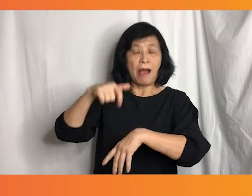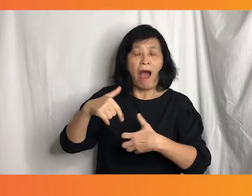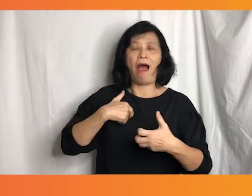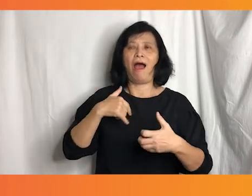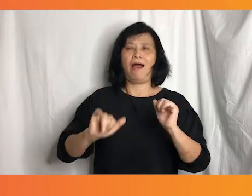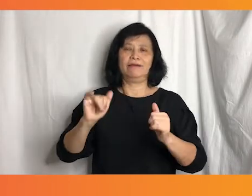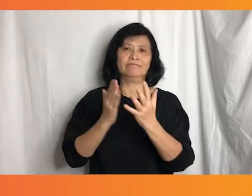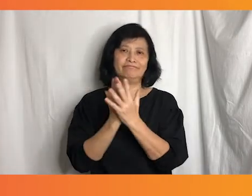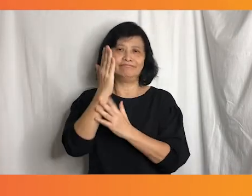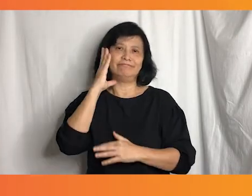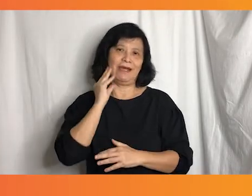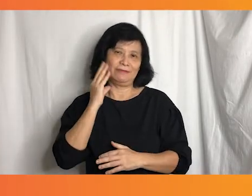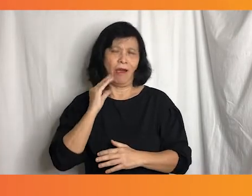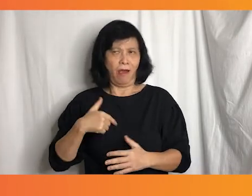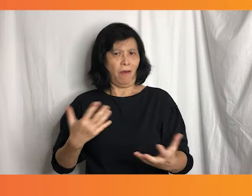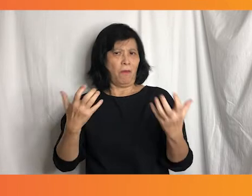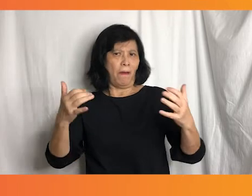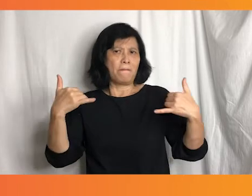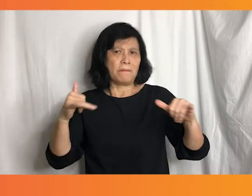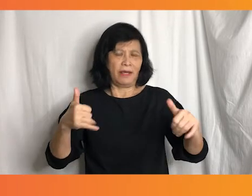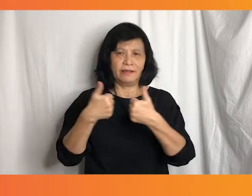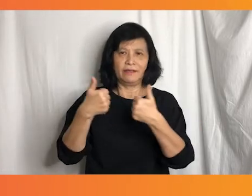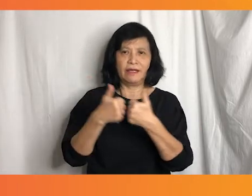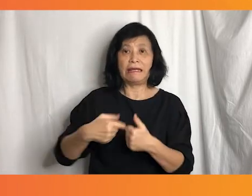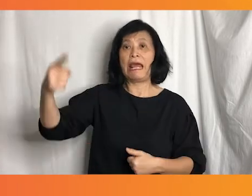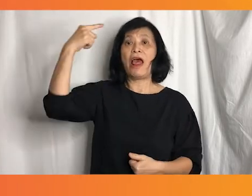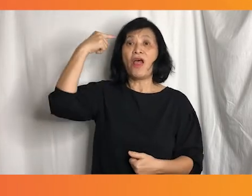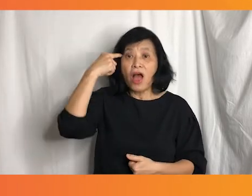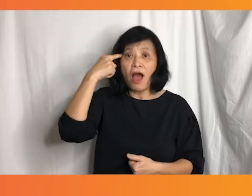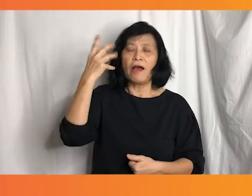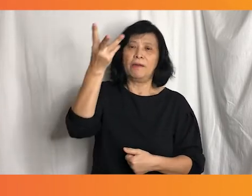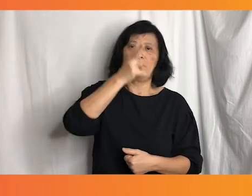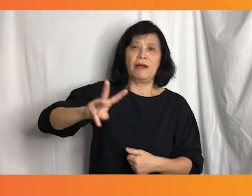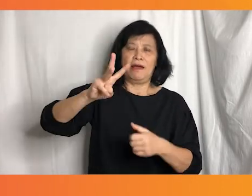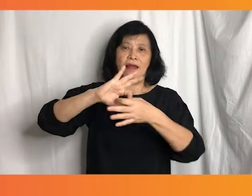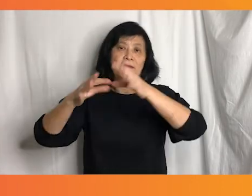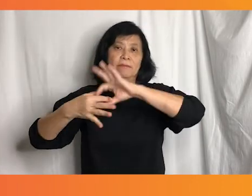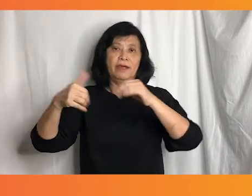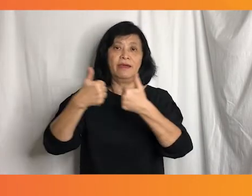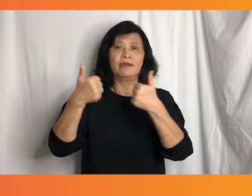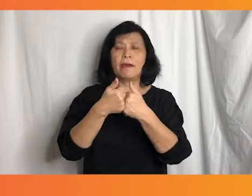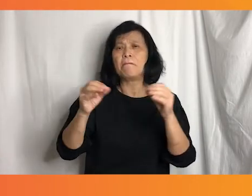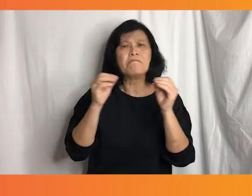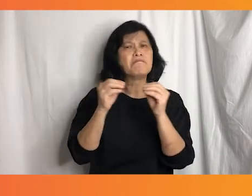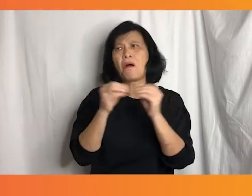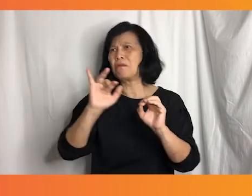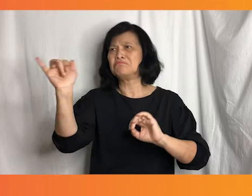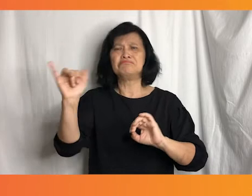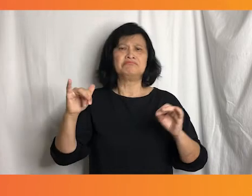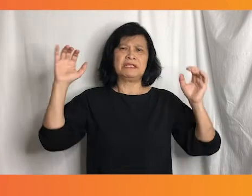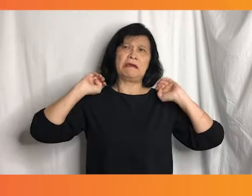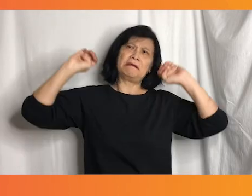the Paralympics, so they came forward and said, okay, I'm going to play this game. So initially they thought that Paralympic Games is actually a form